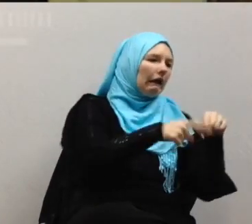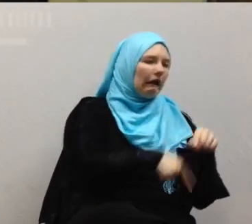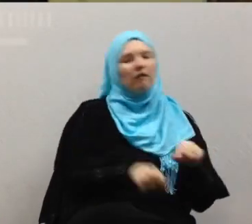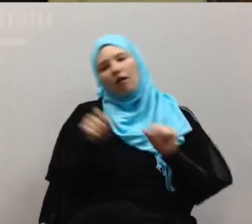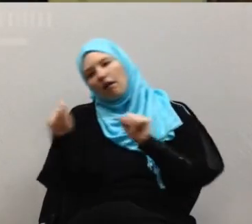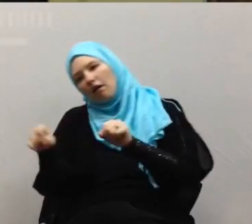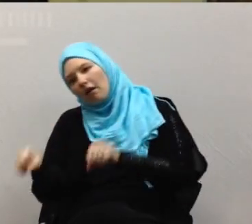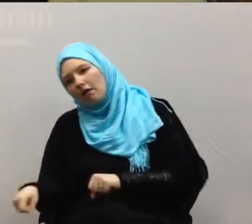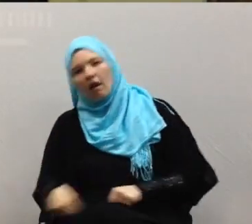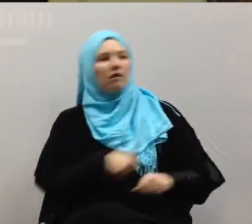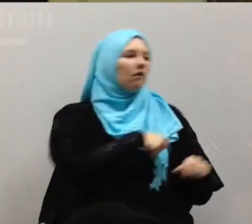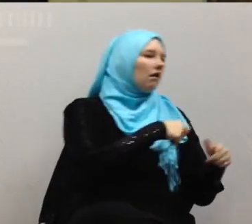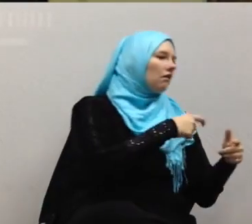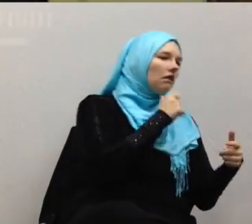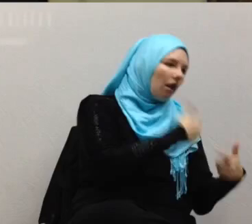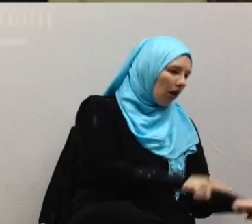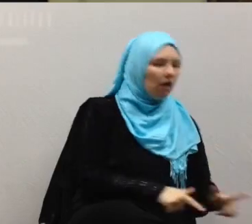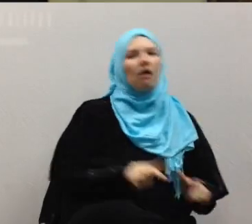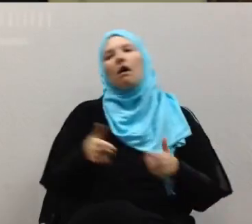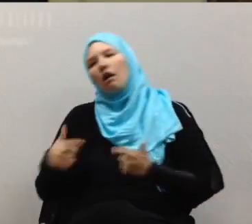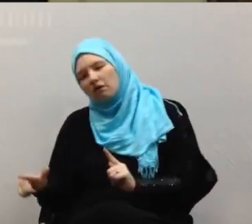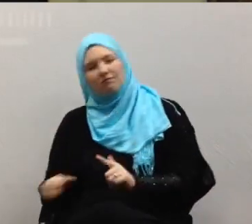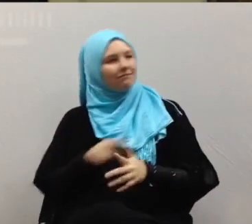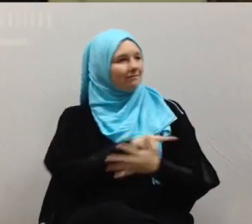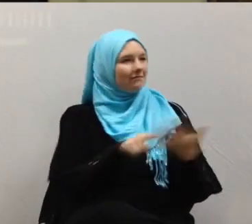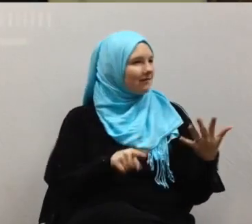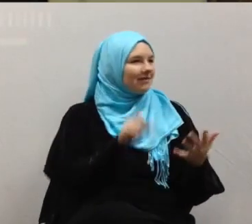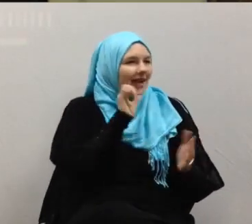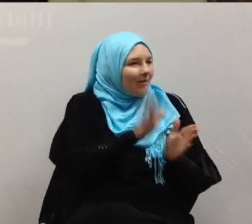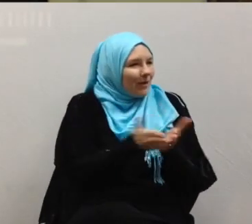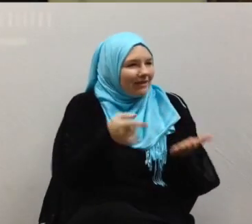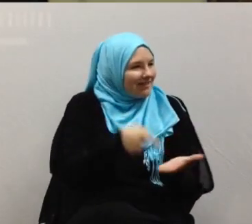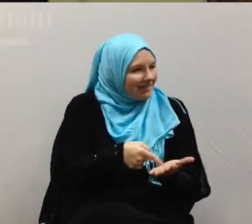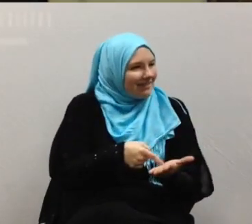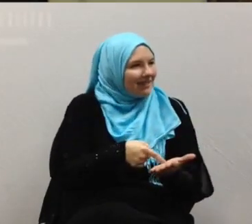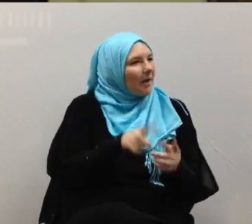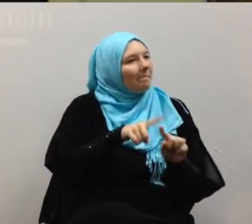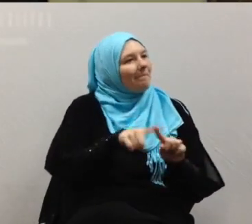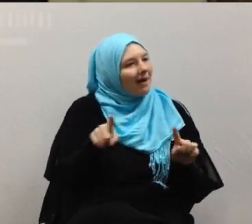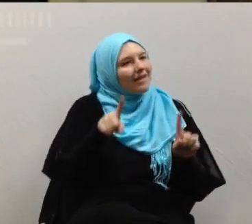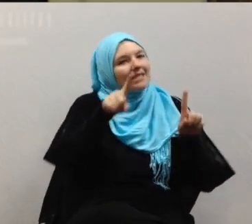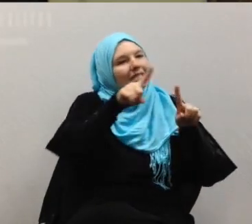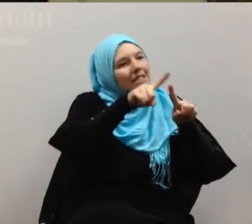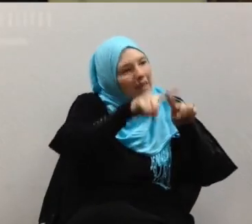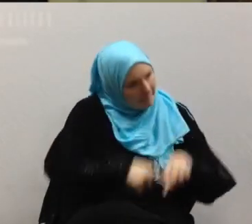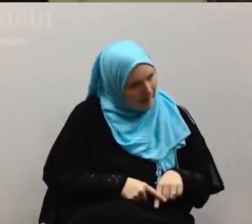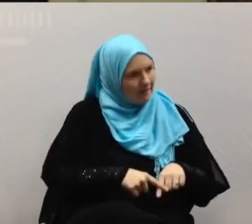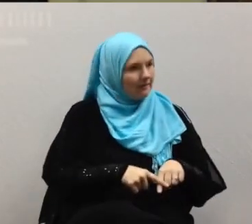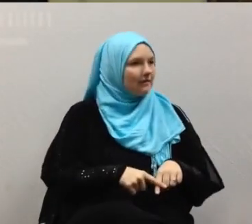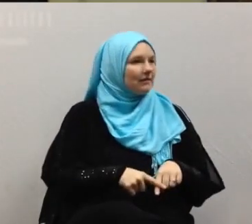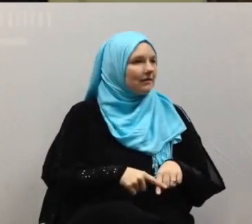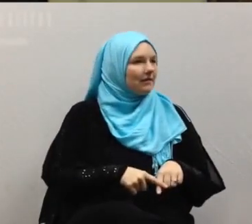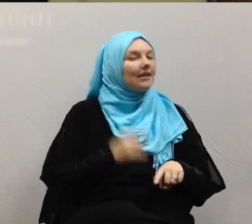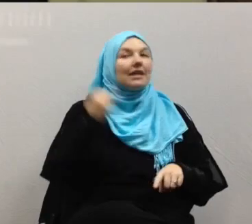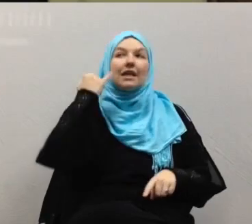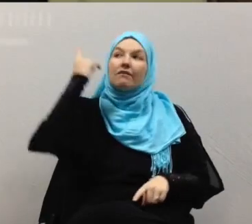it than that. But it all depends on whether you do what you're asked to do or